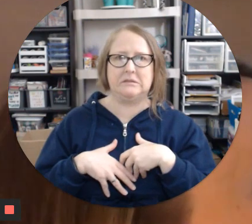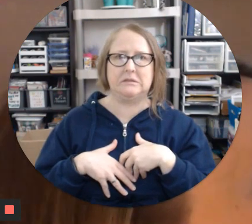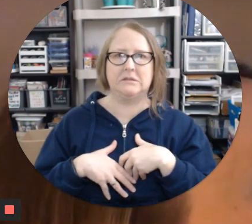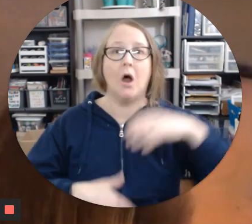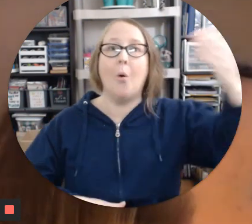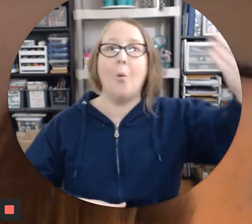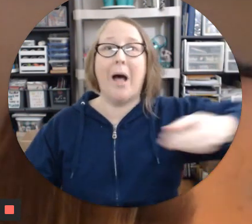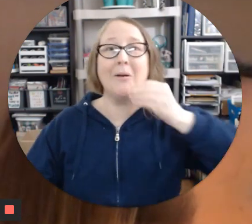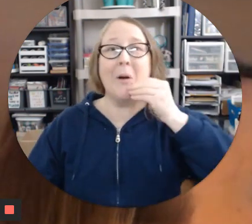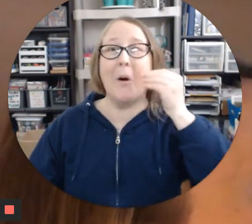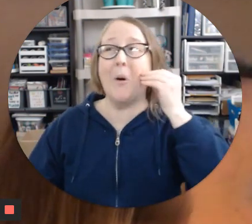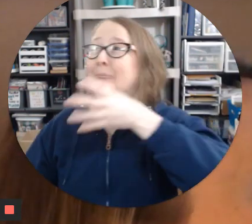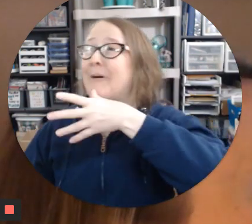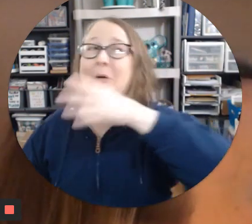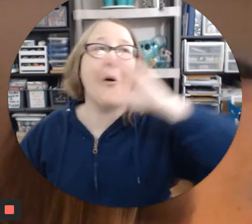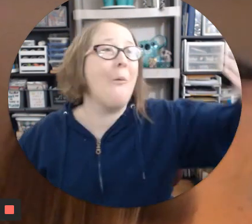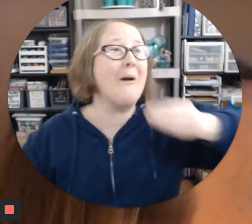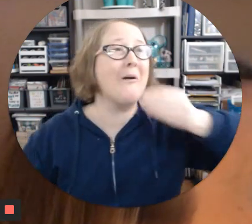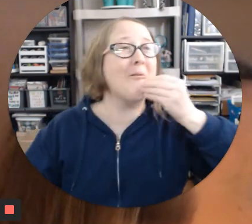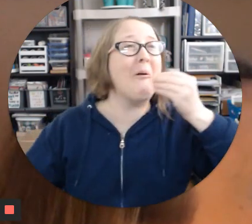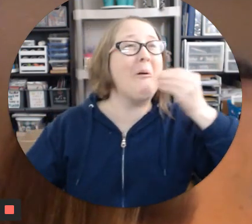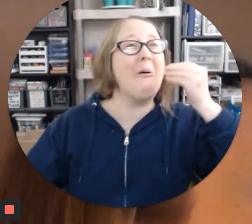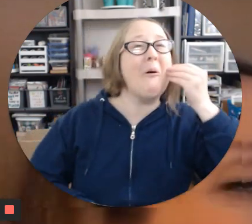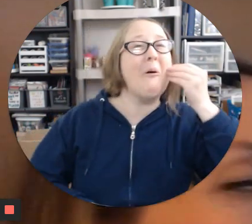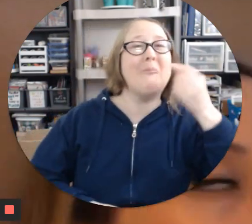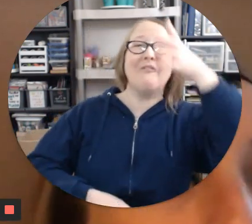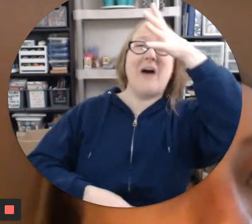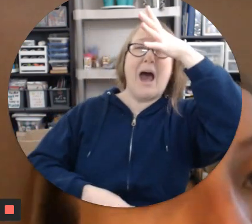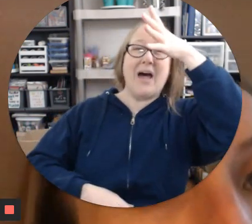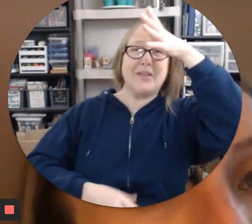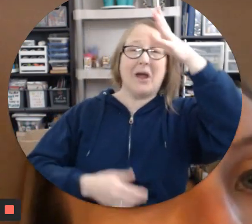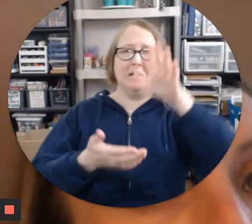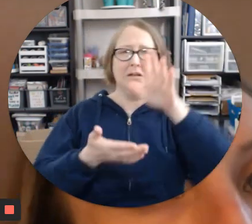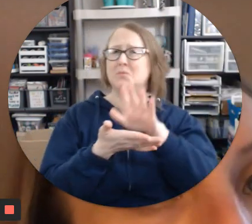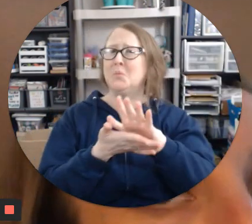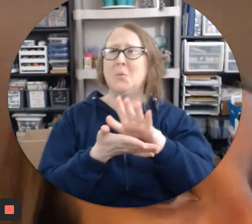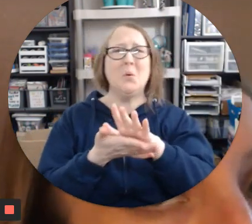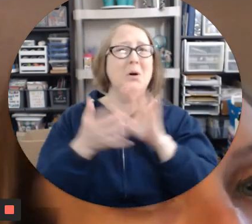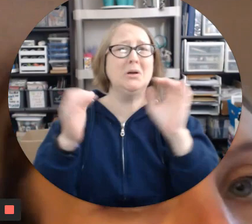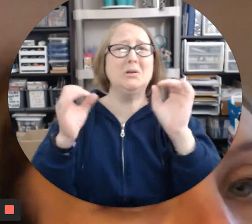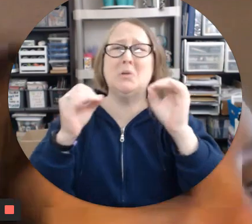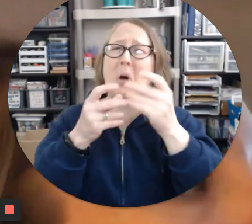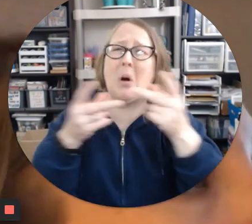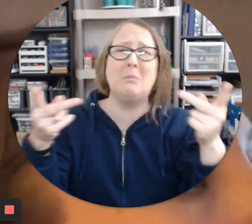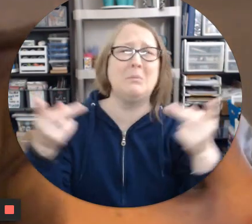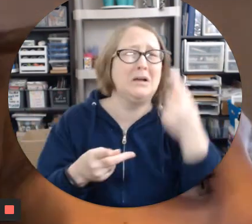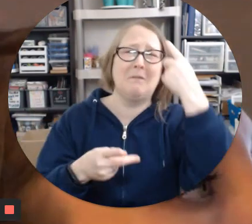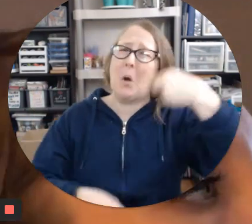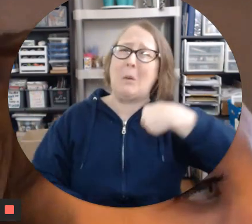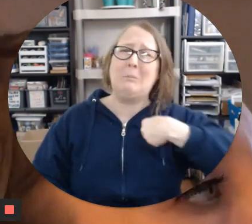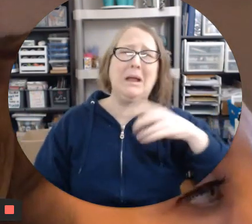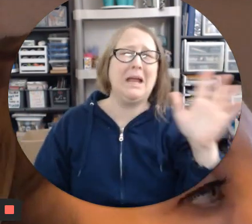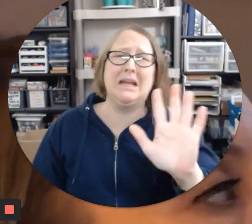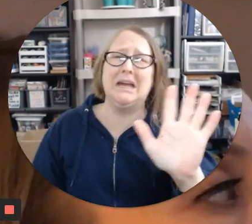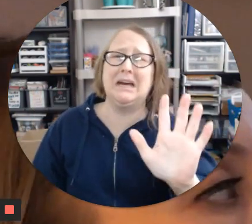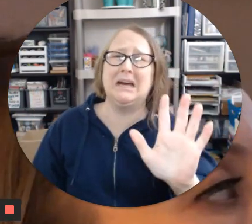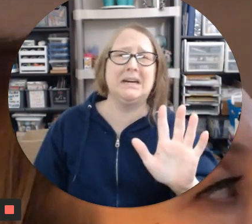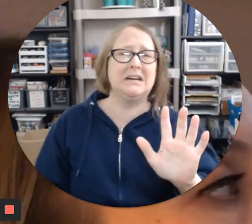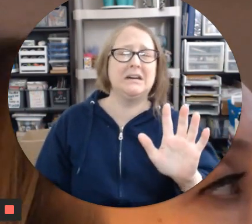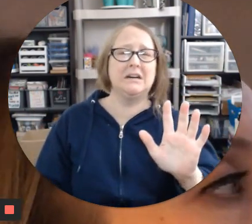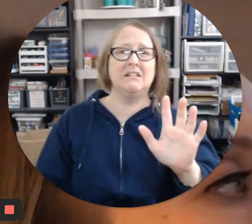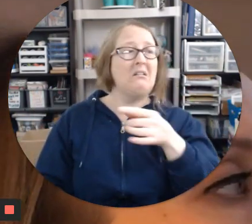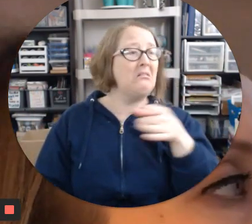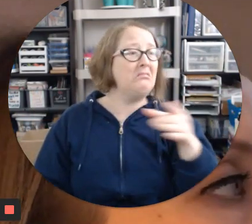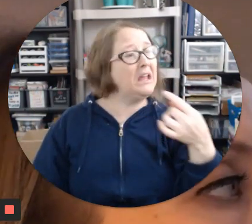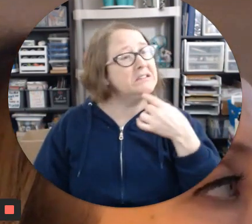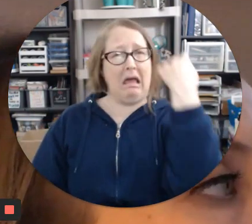Welcome home, said her mother. Welcome home, said her father. School is no place for me, said Chrysanthemum. They said I